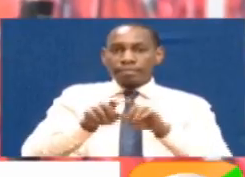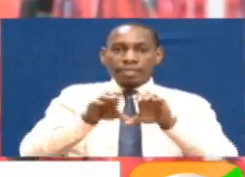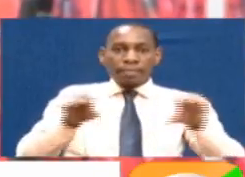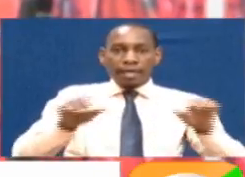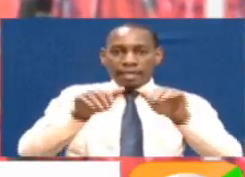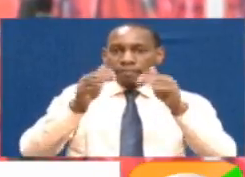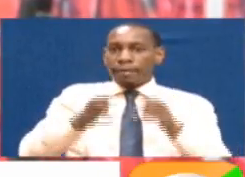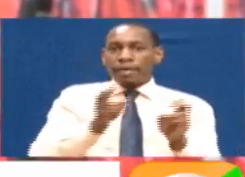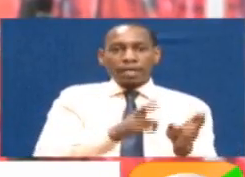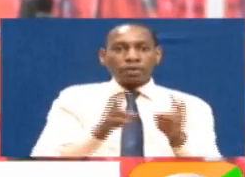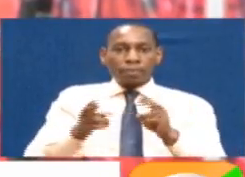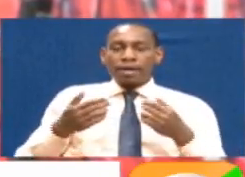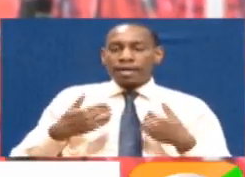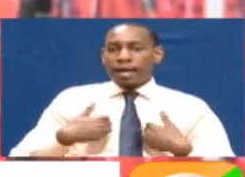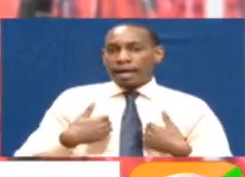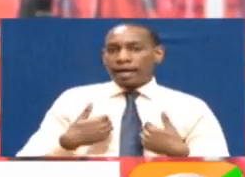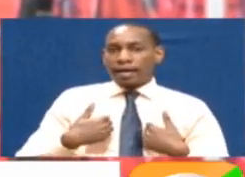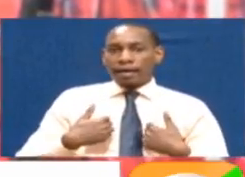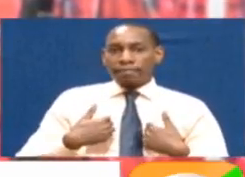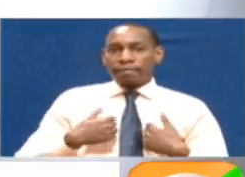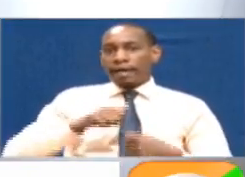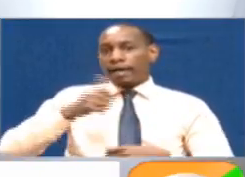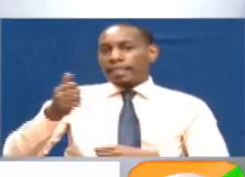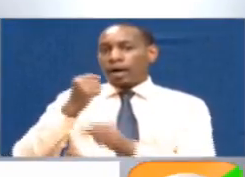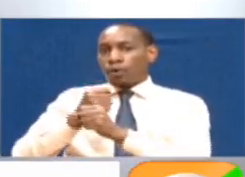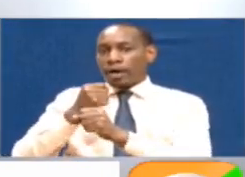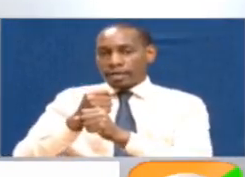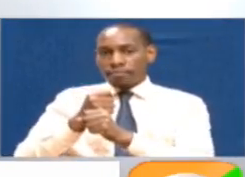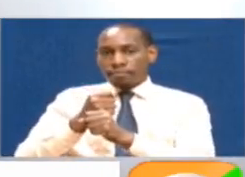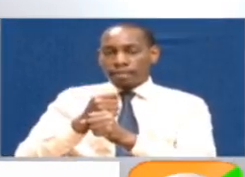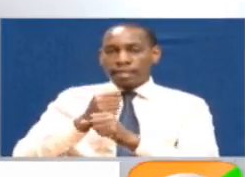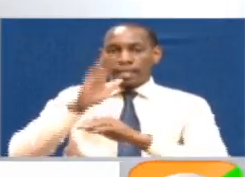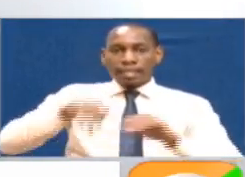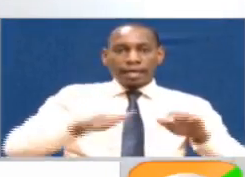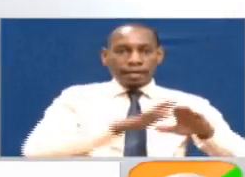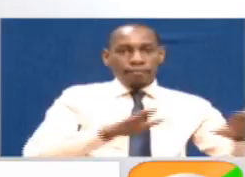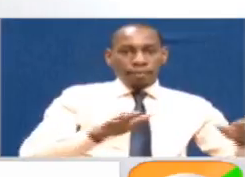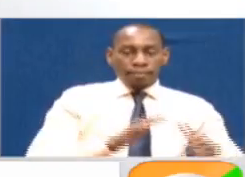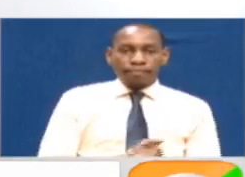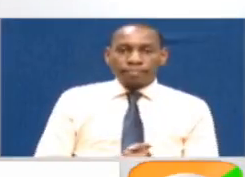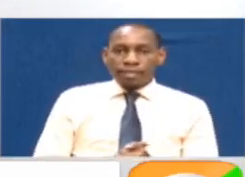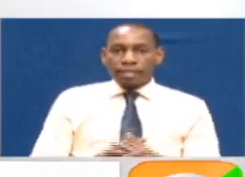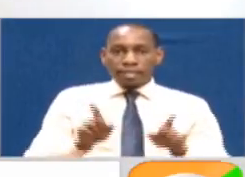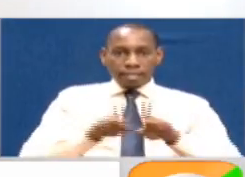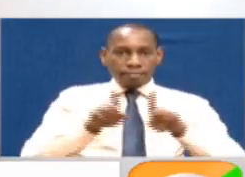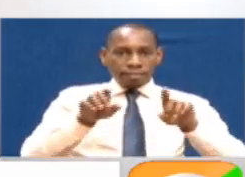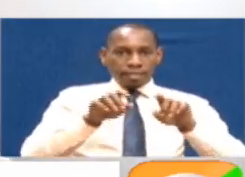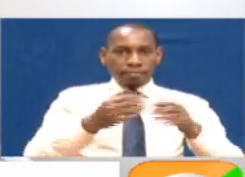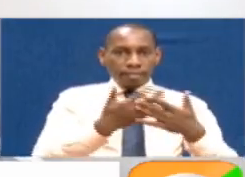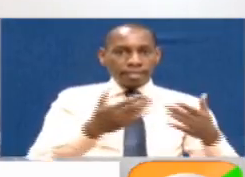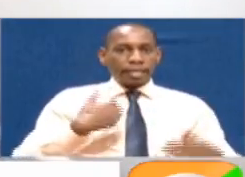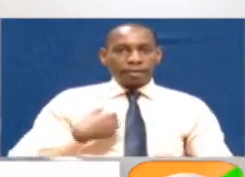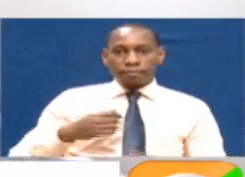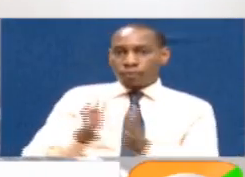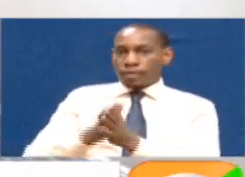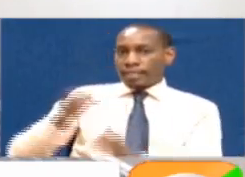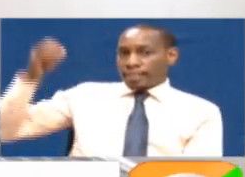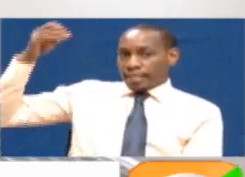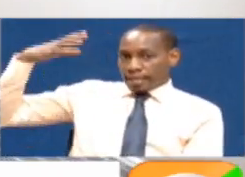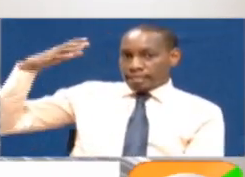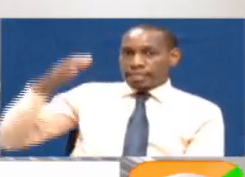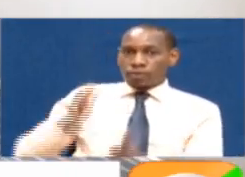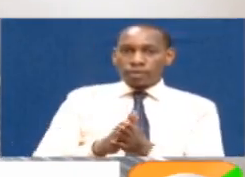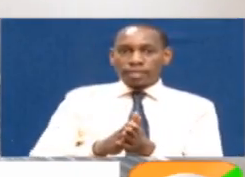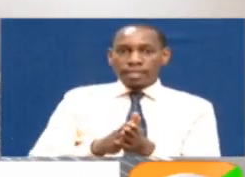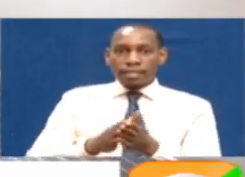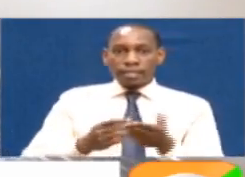not just a farmer. He has a life outside the farm, right? So our kit comes standard with lighting. It comes standard